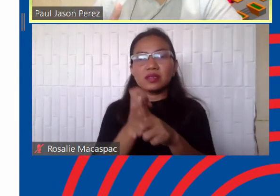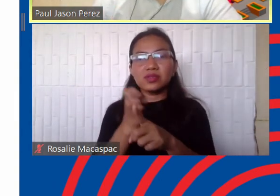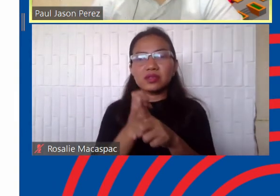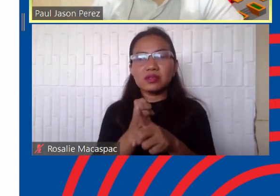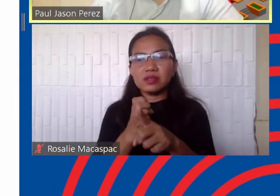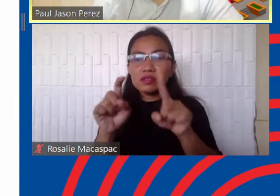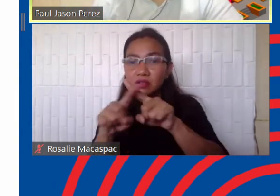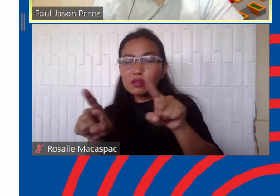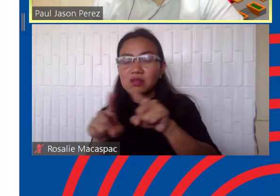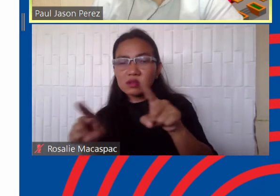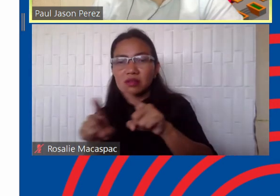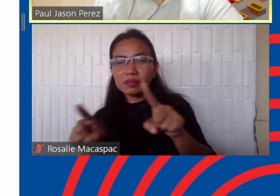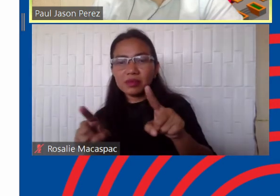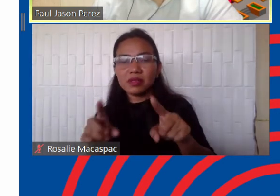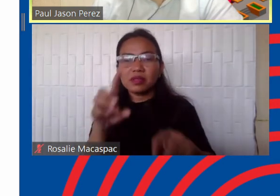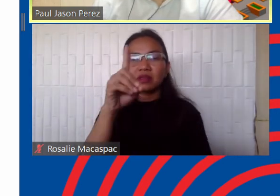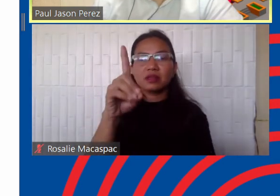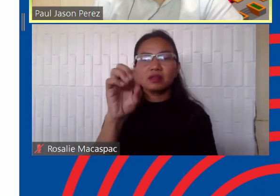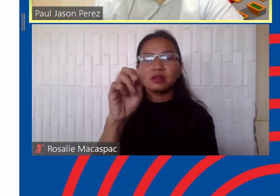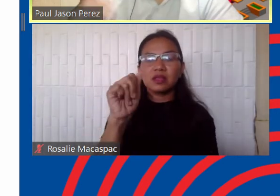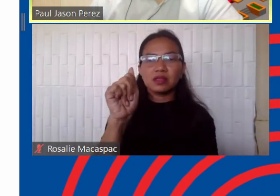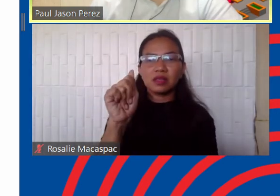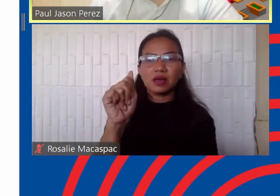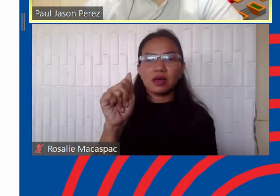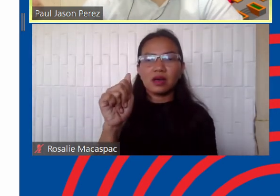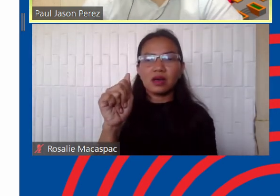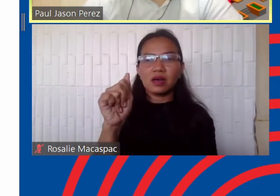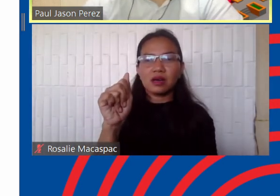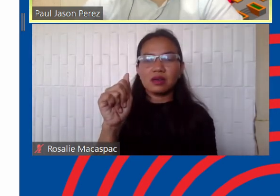the data life cycle